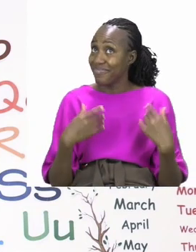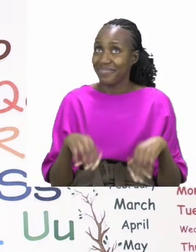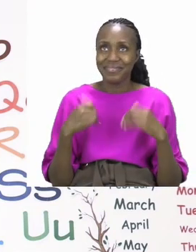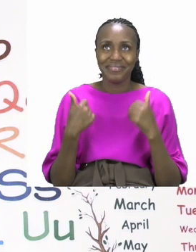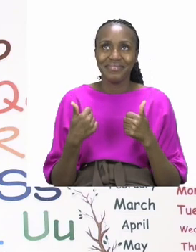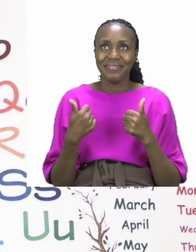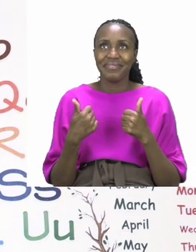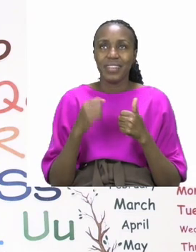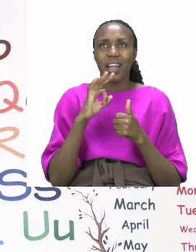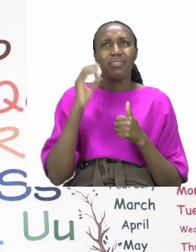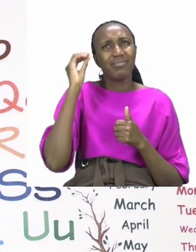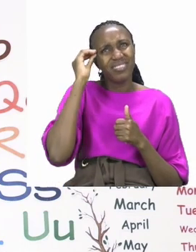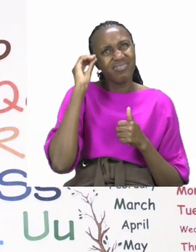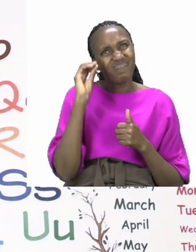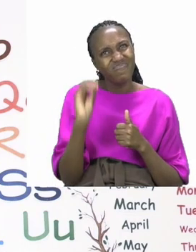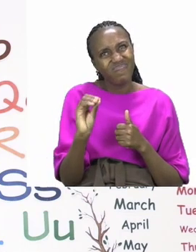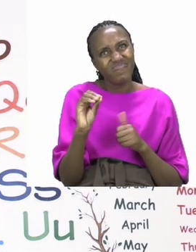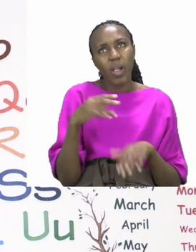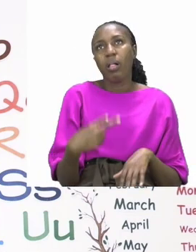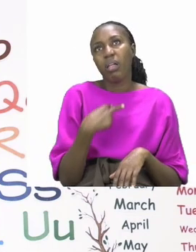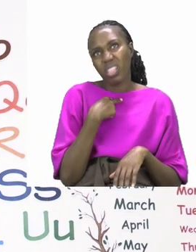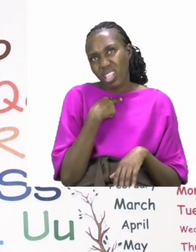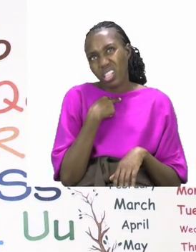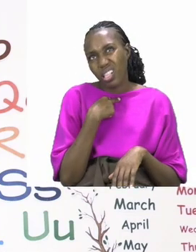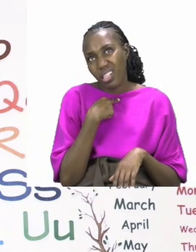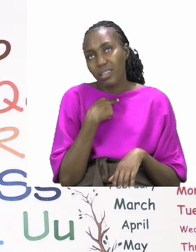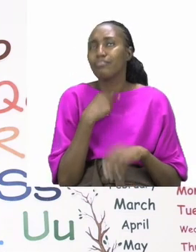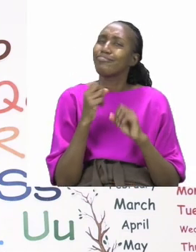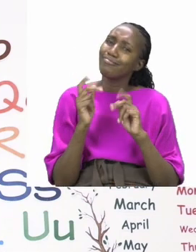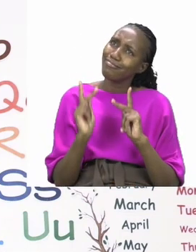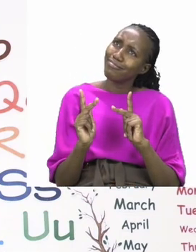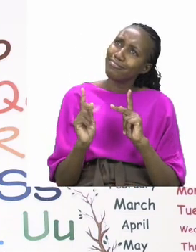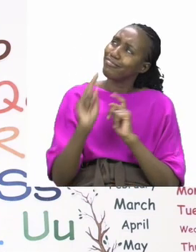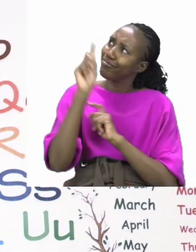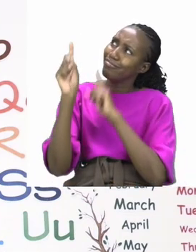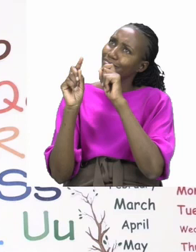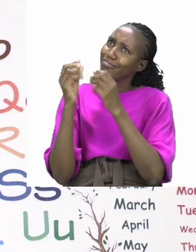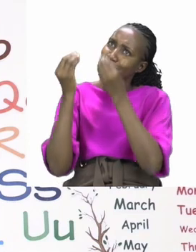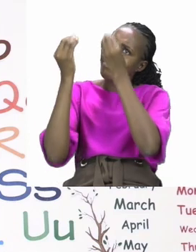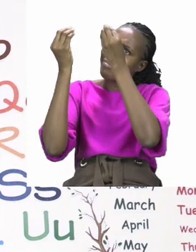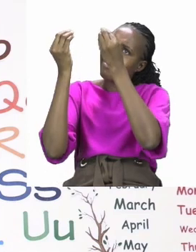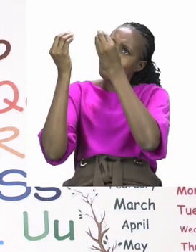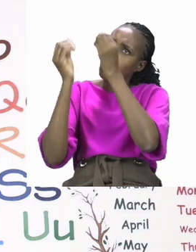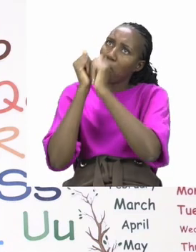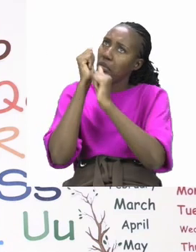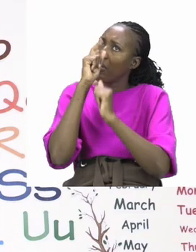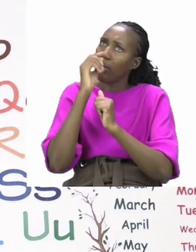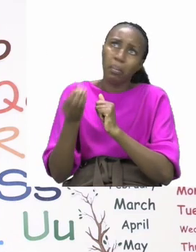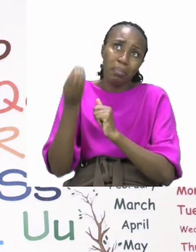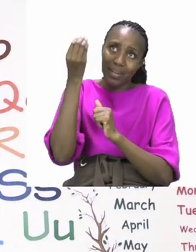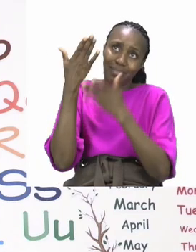sure what to do or something is a little bit hard, that's okay. You can always ask a sibling or an adult for